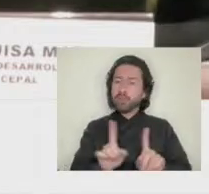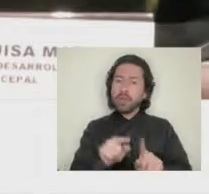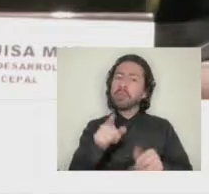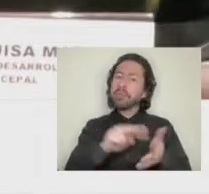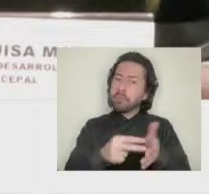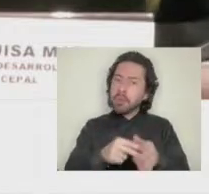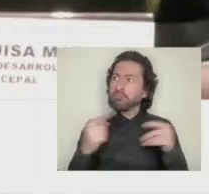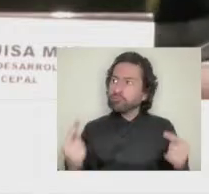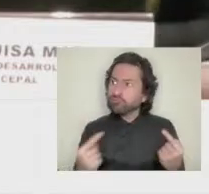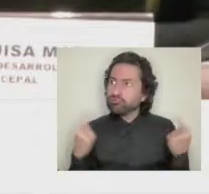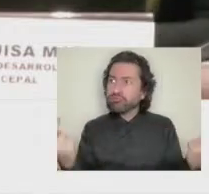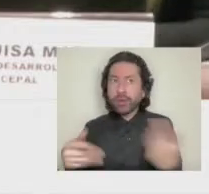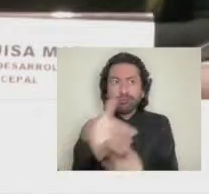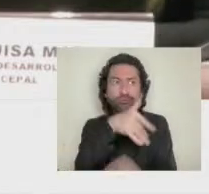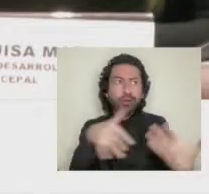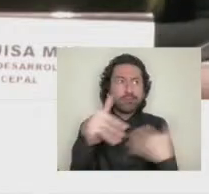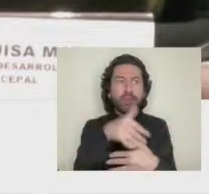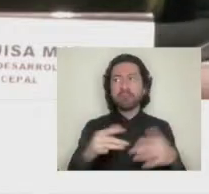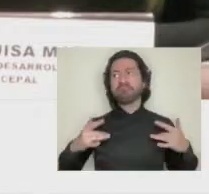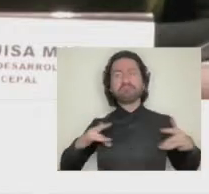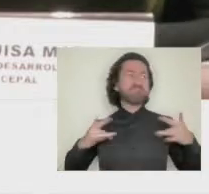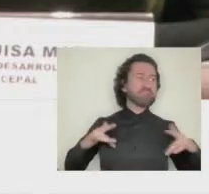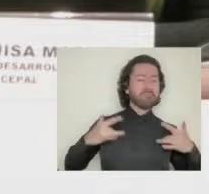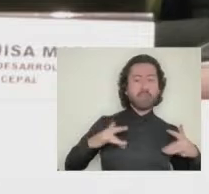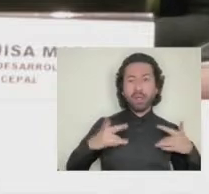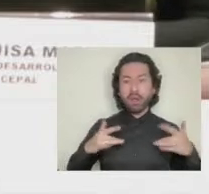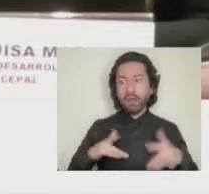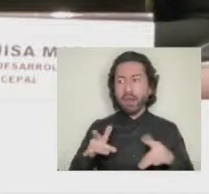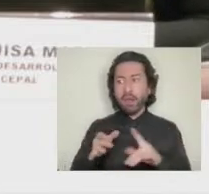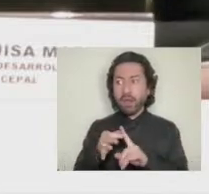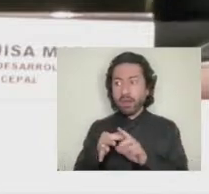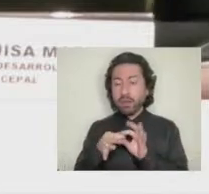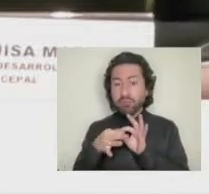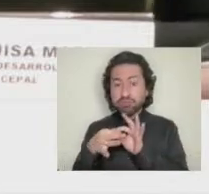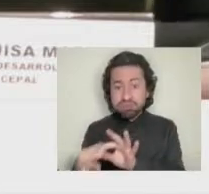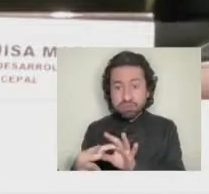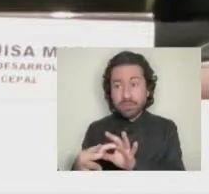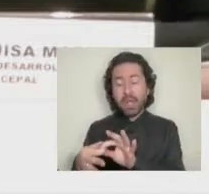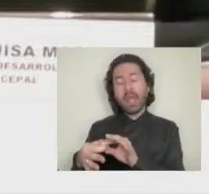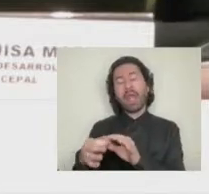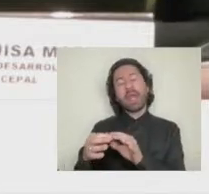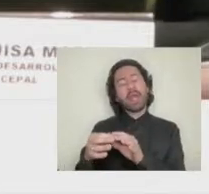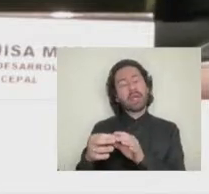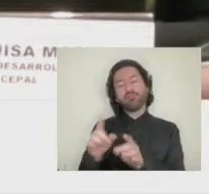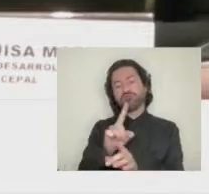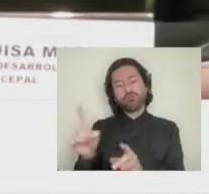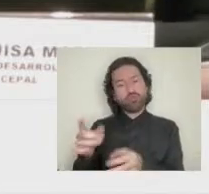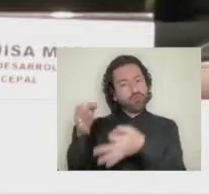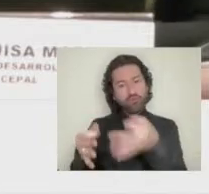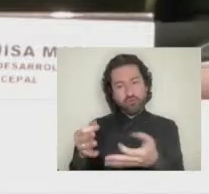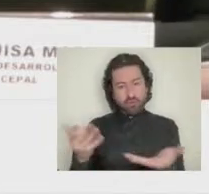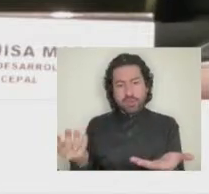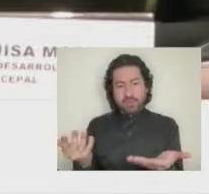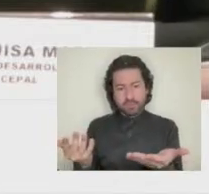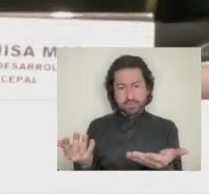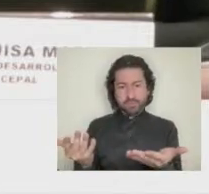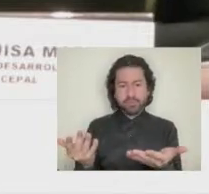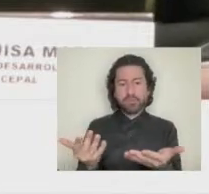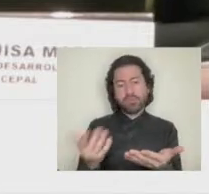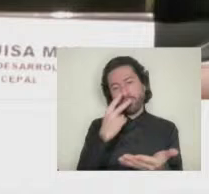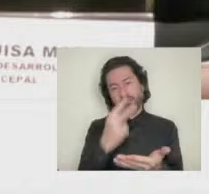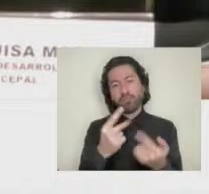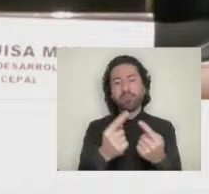they are the result of what we are not doing in society. And that's why it's related